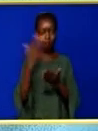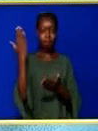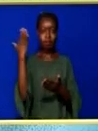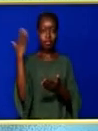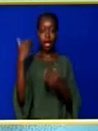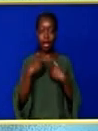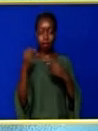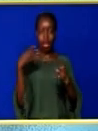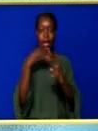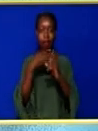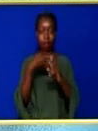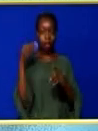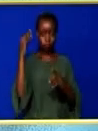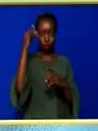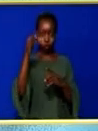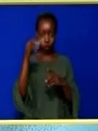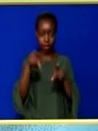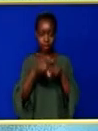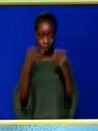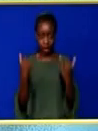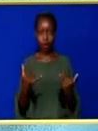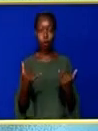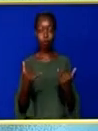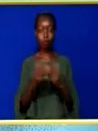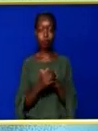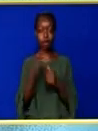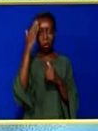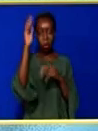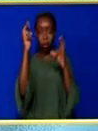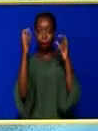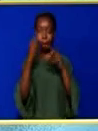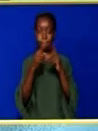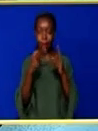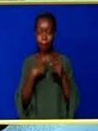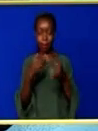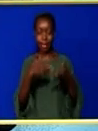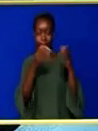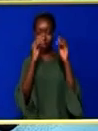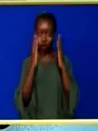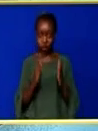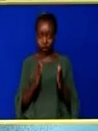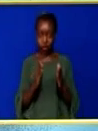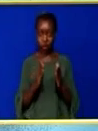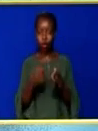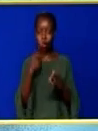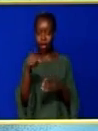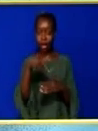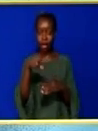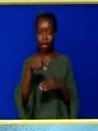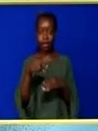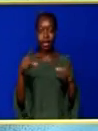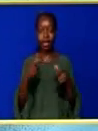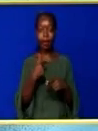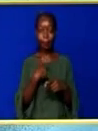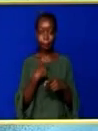an effect to the present and also where we are heading to. I don't know the topic, but I'll be leaving that to the expert to deal with that. And of course, let